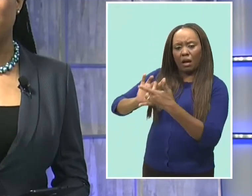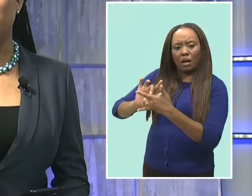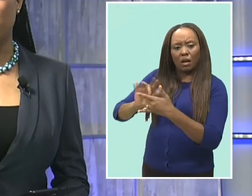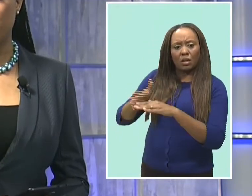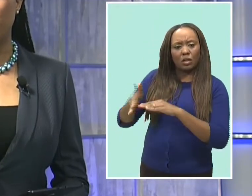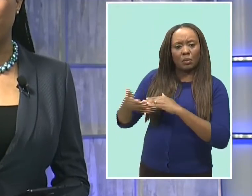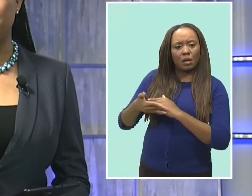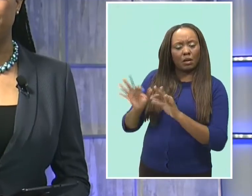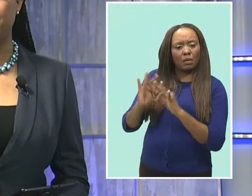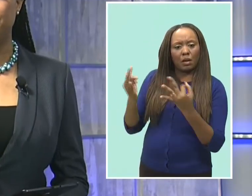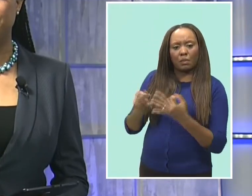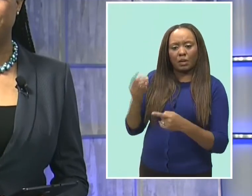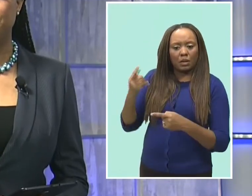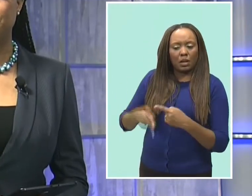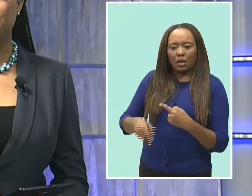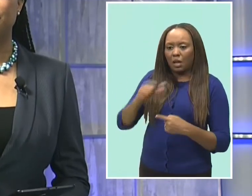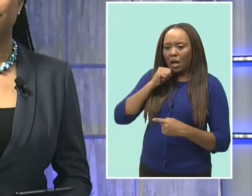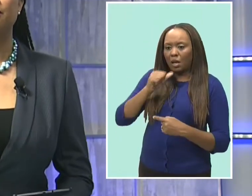in this TVJ report.